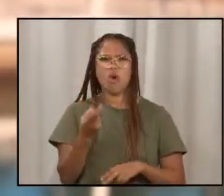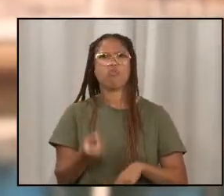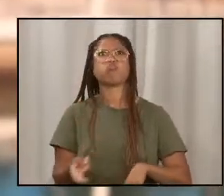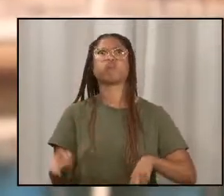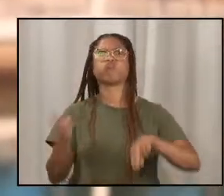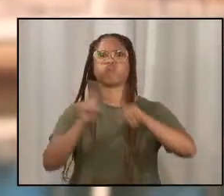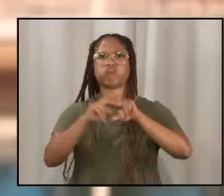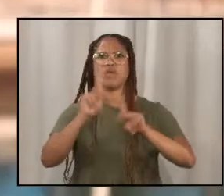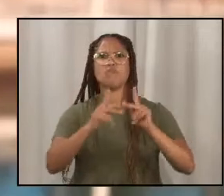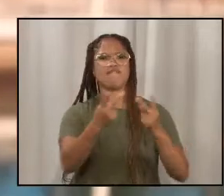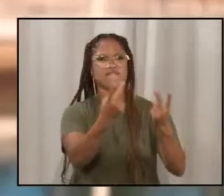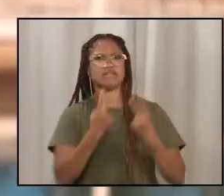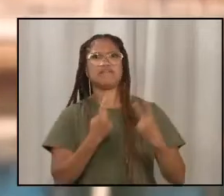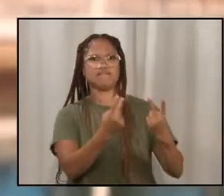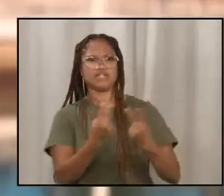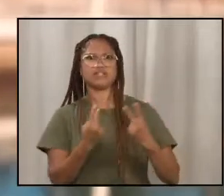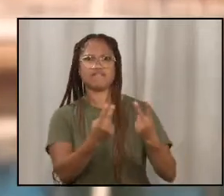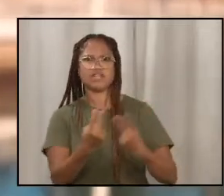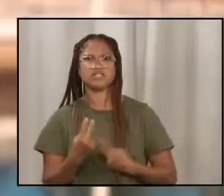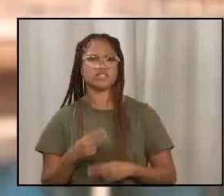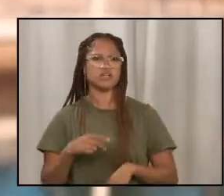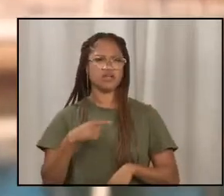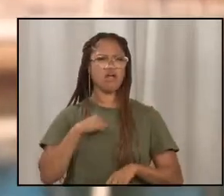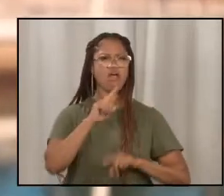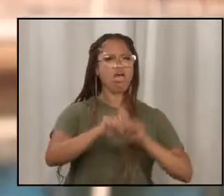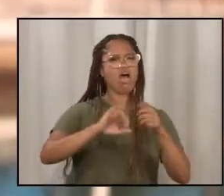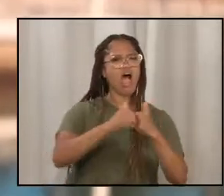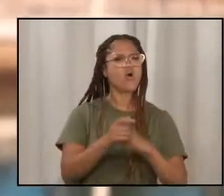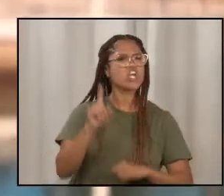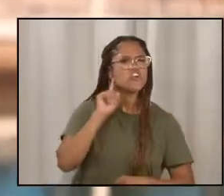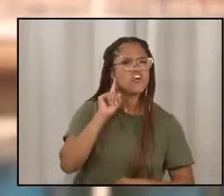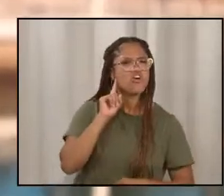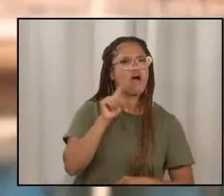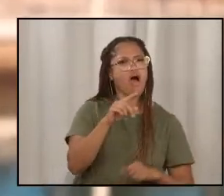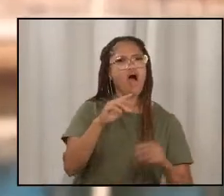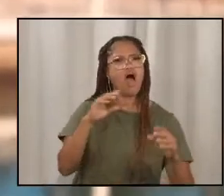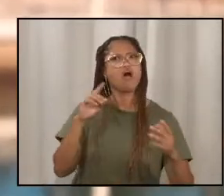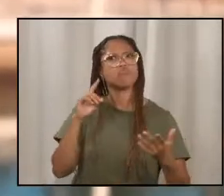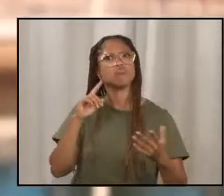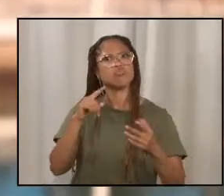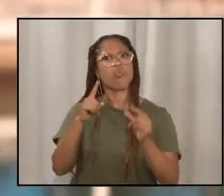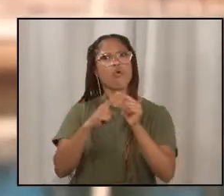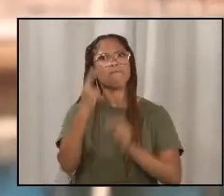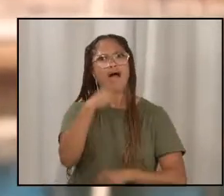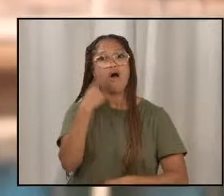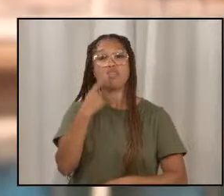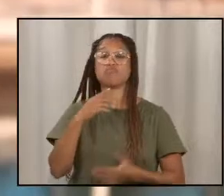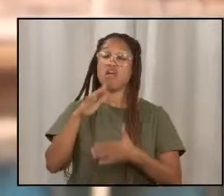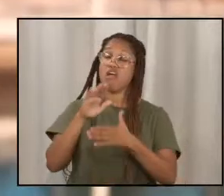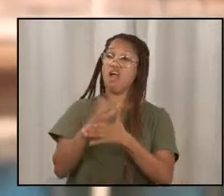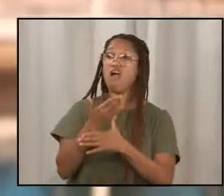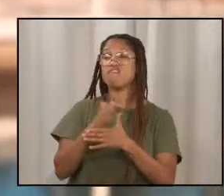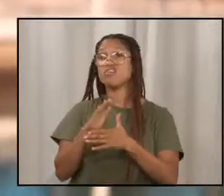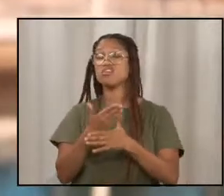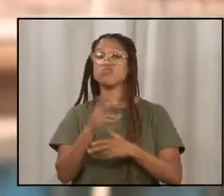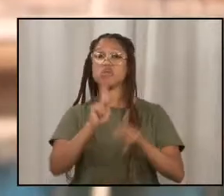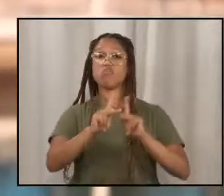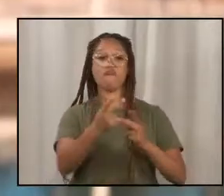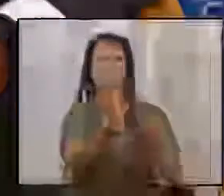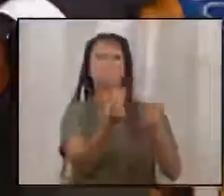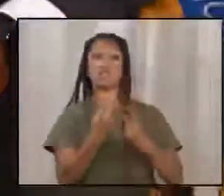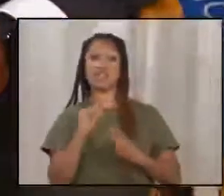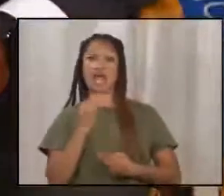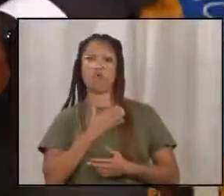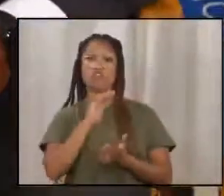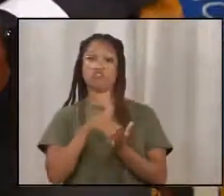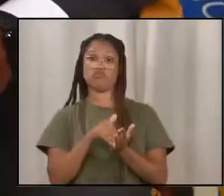center, sort of talking about how they've been hearing about the service center. And so we're seeing on average about 180 people a day.